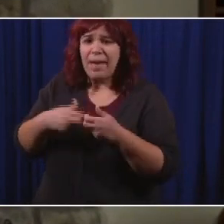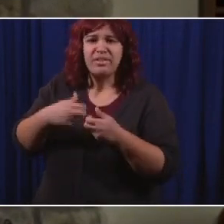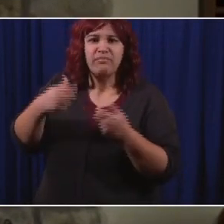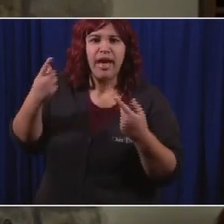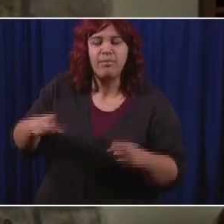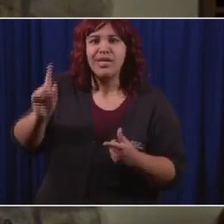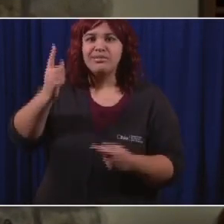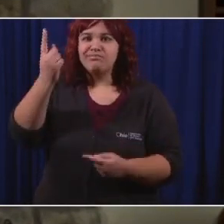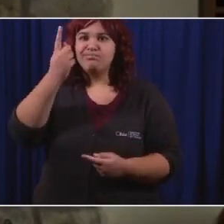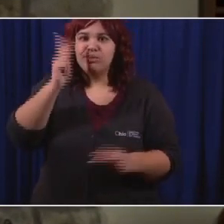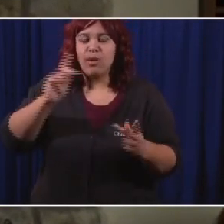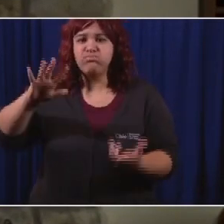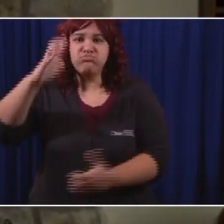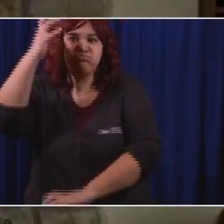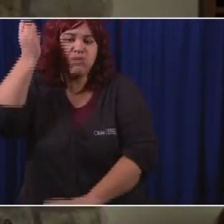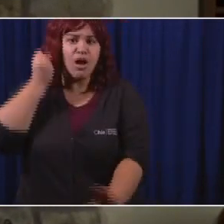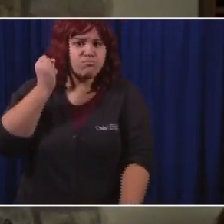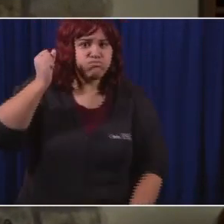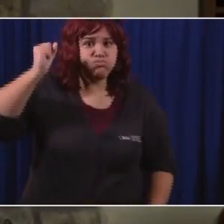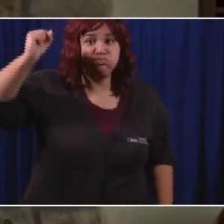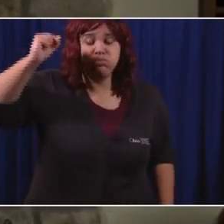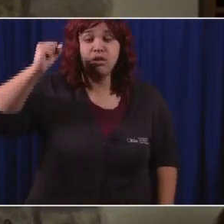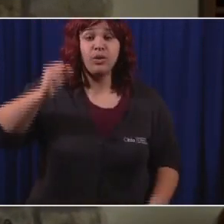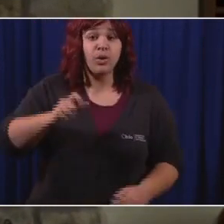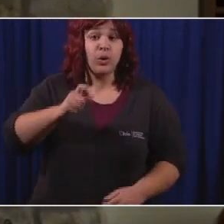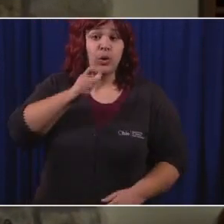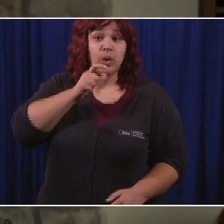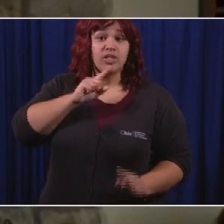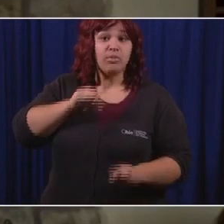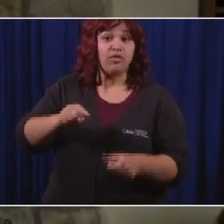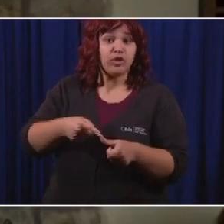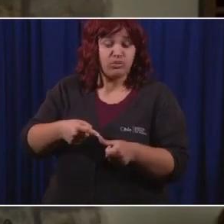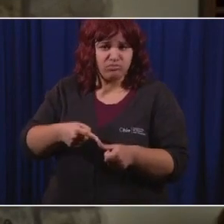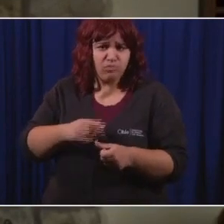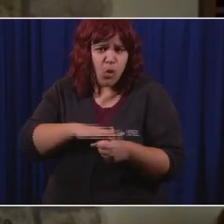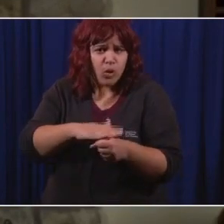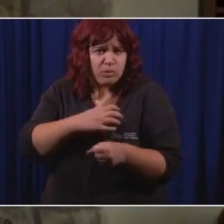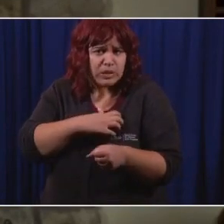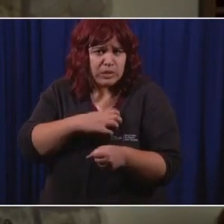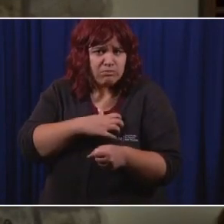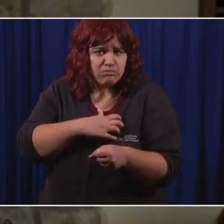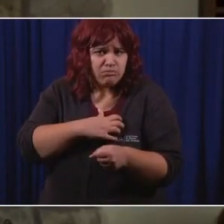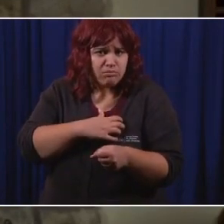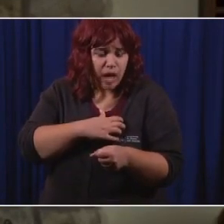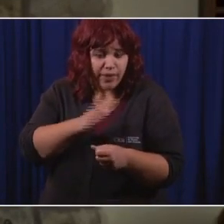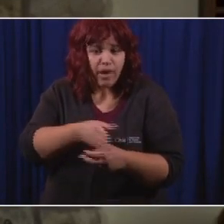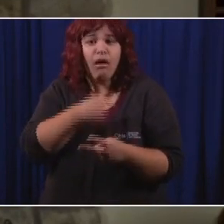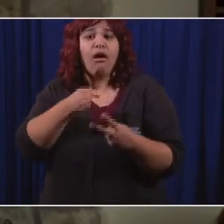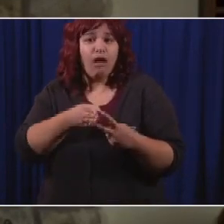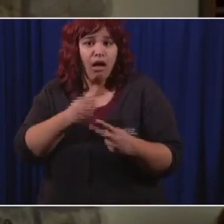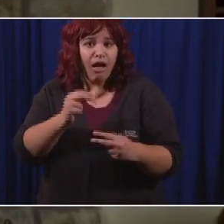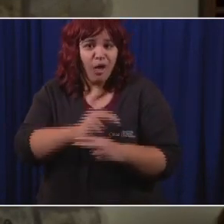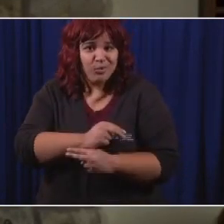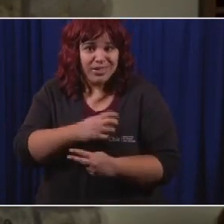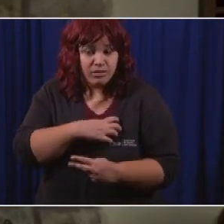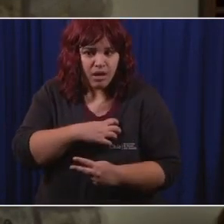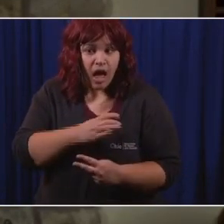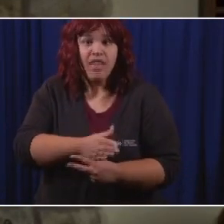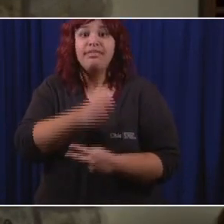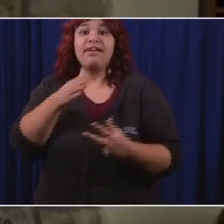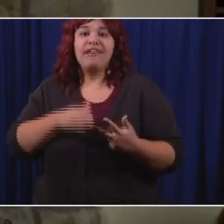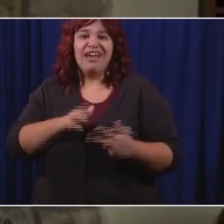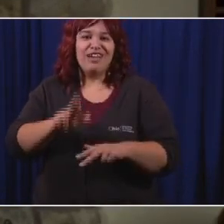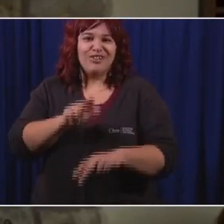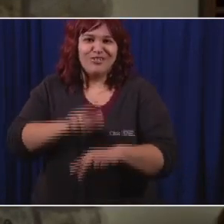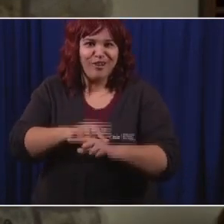Guard could go in. But potential problems can happen quickly on Election Day. So, and we've heard